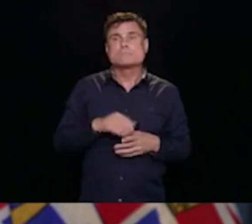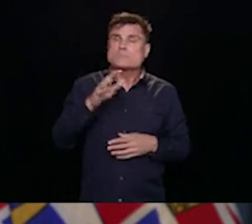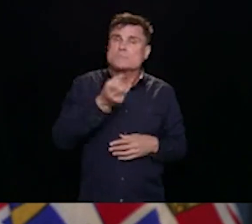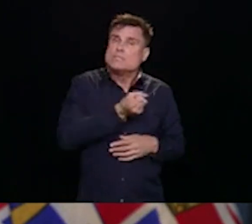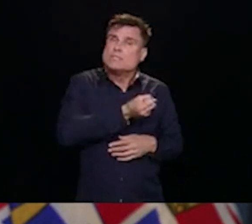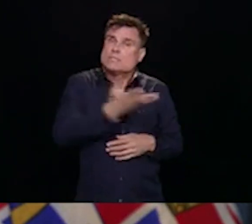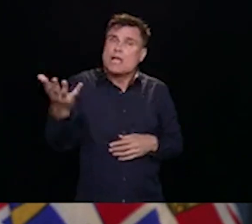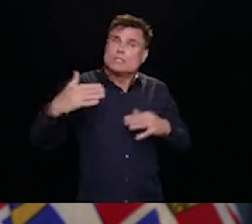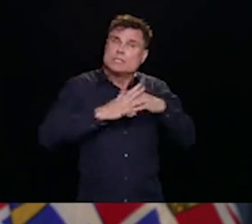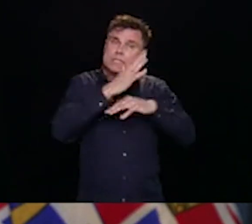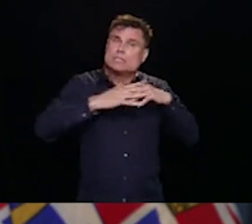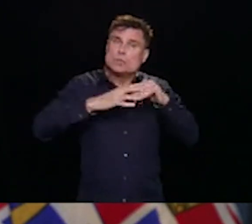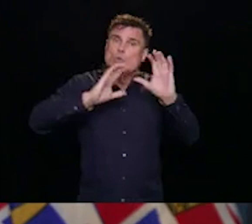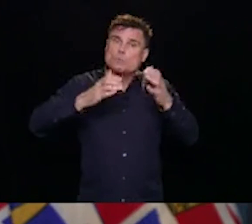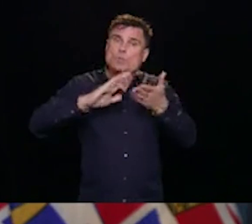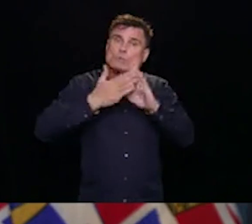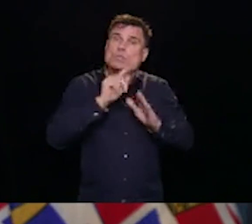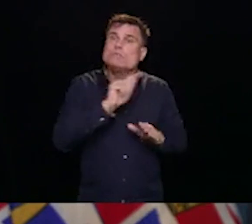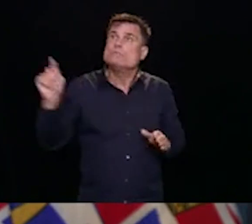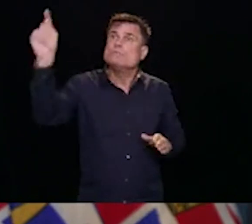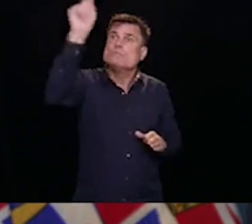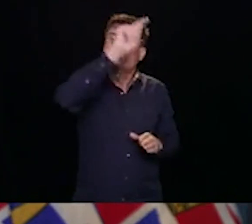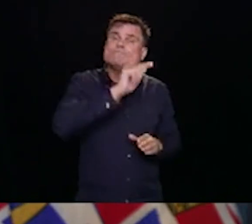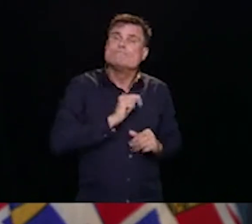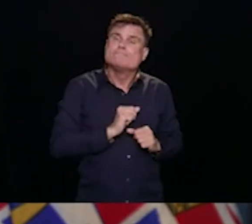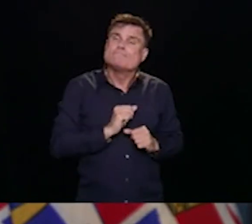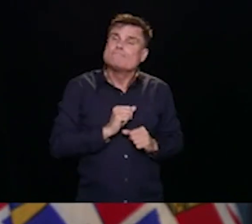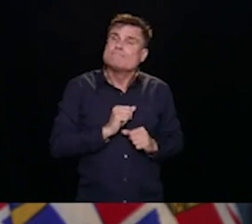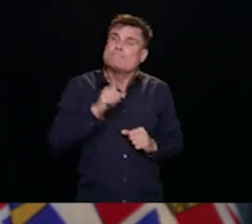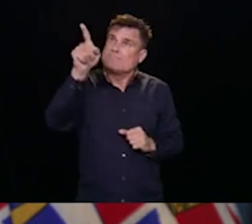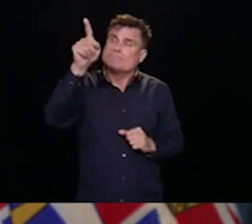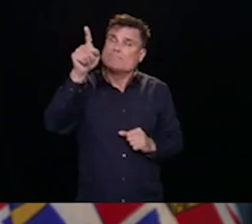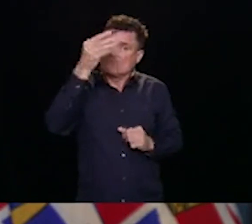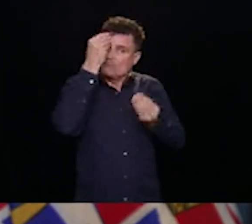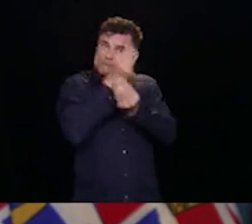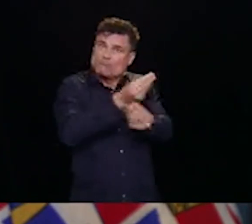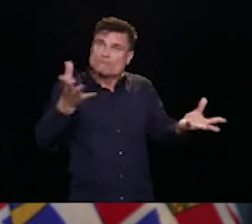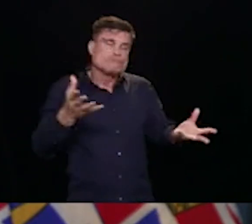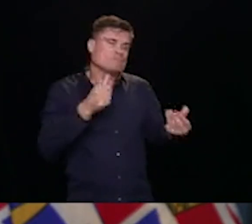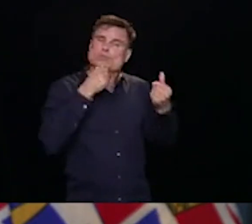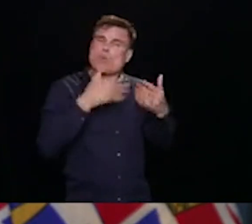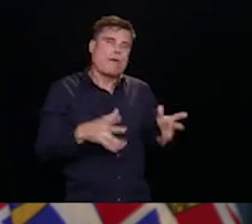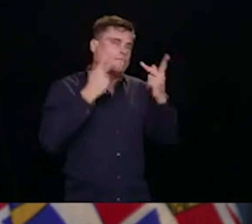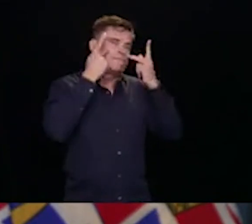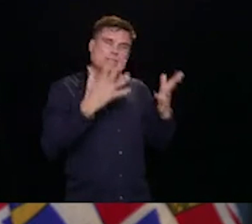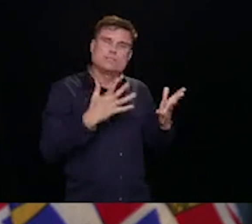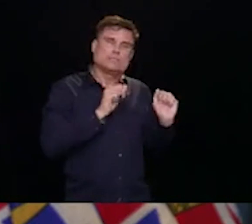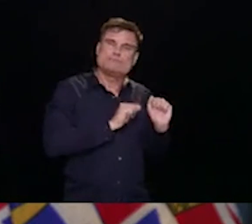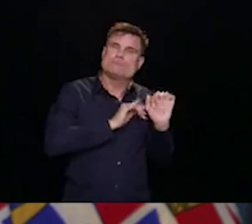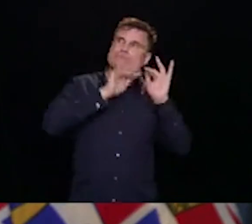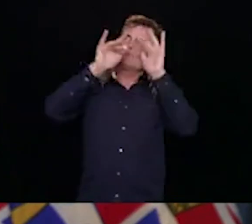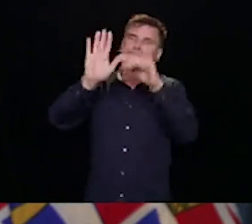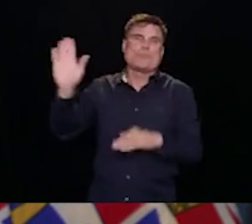paramount focus right now is on protecting their communities, and particularly their elders in their communities. And we are